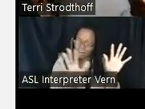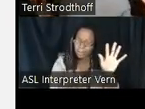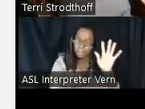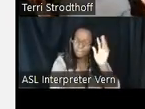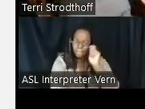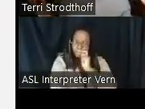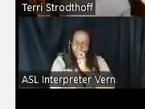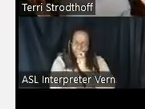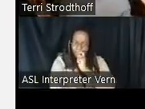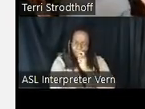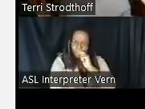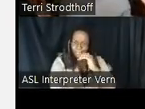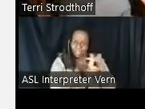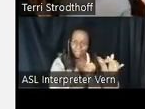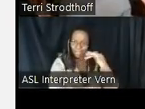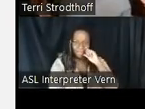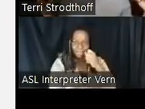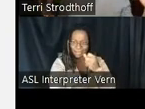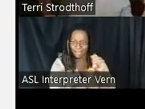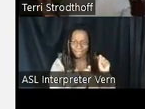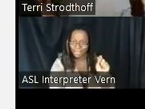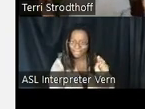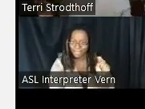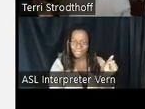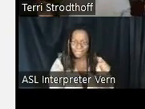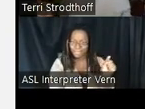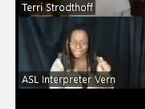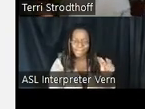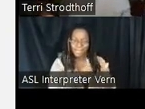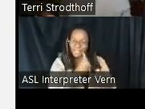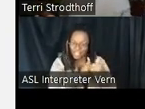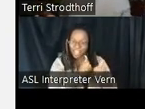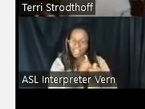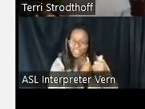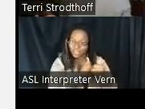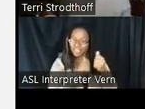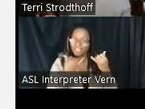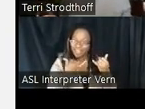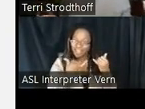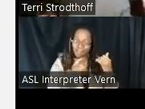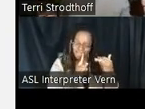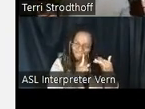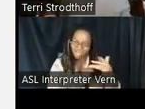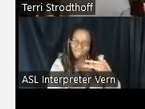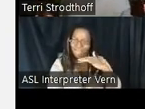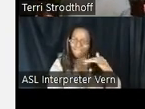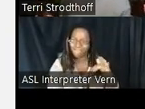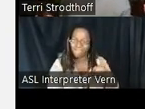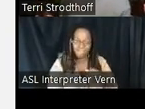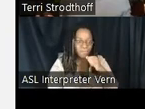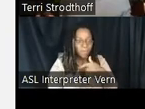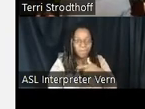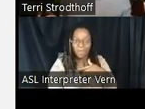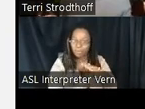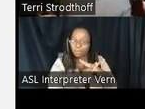is unsafe. This is a dangerous world that I've landed in. I'm not protected in this